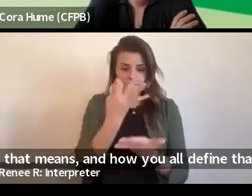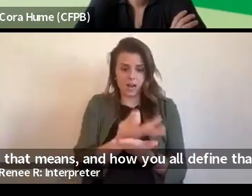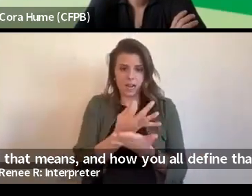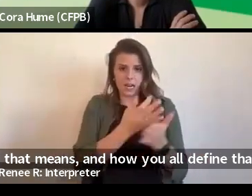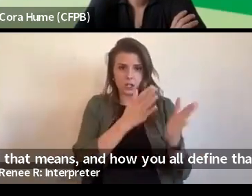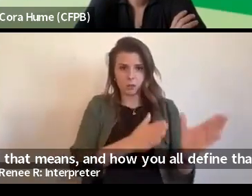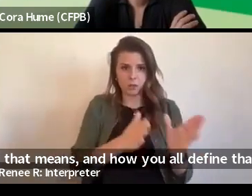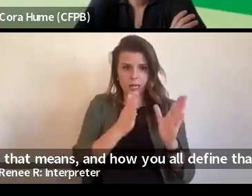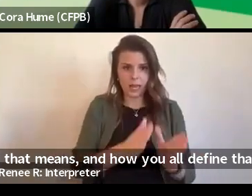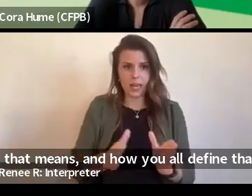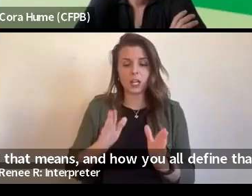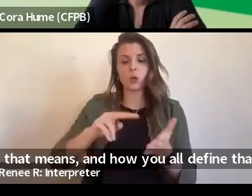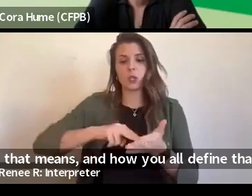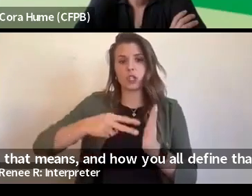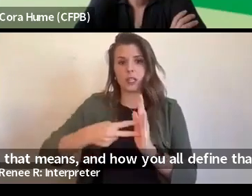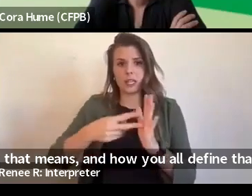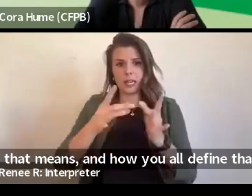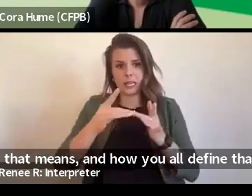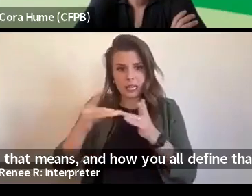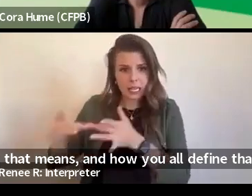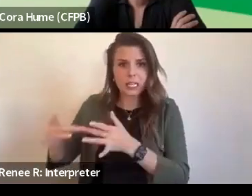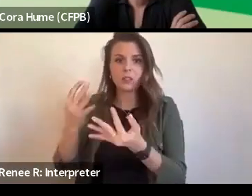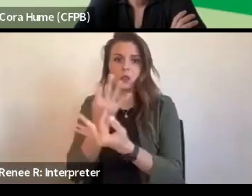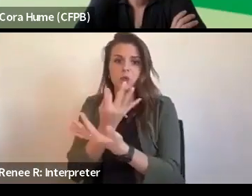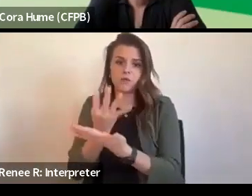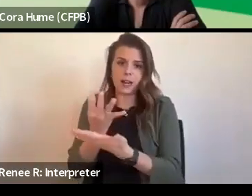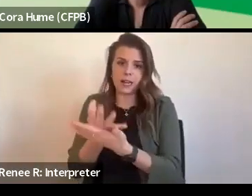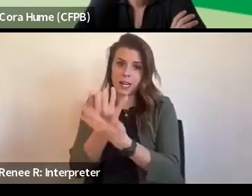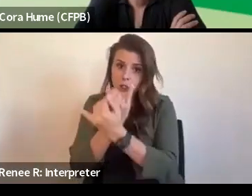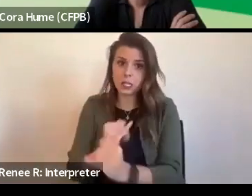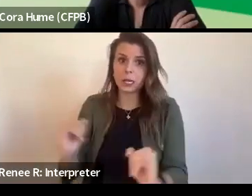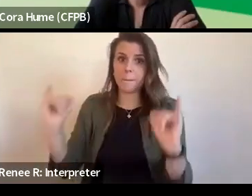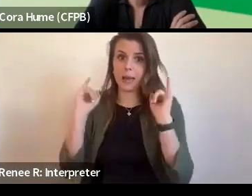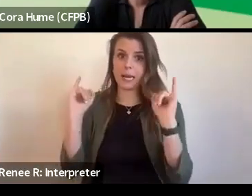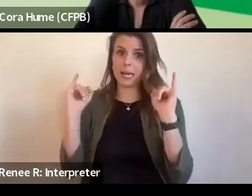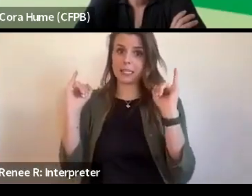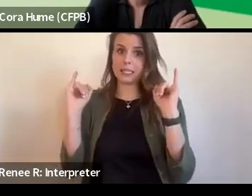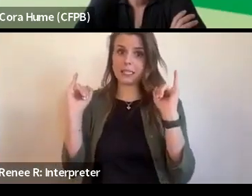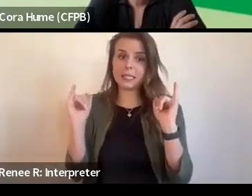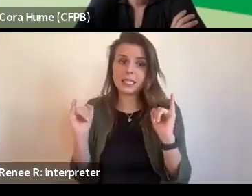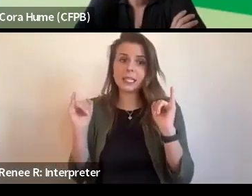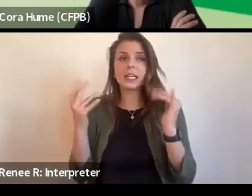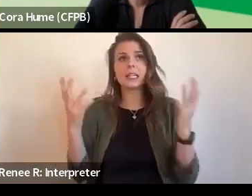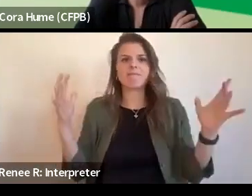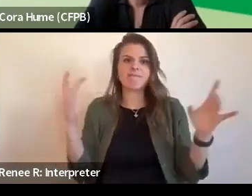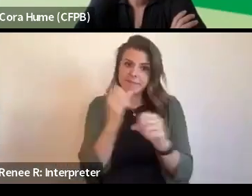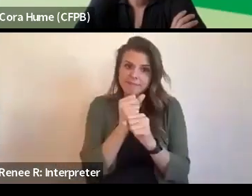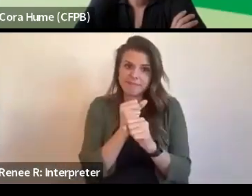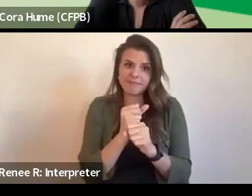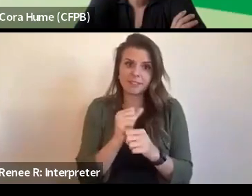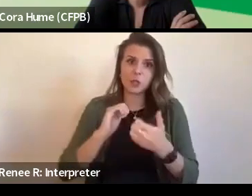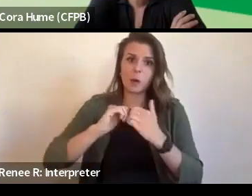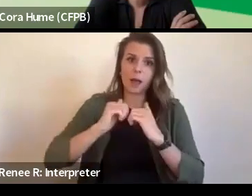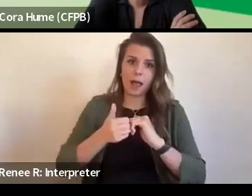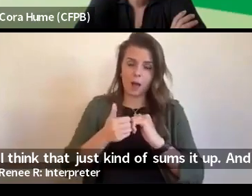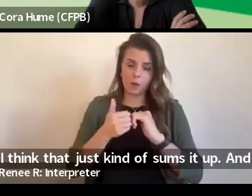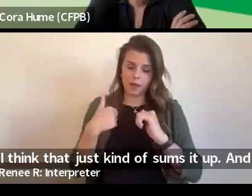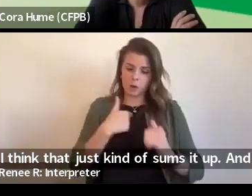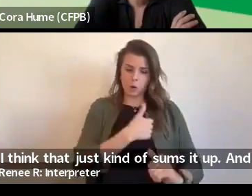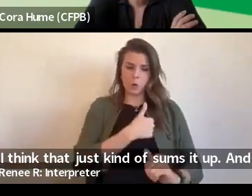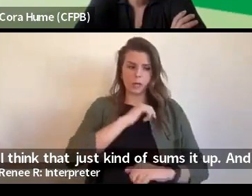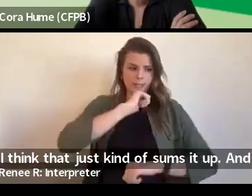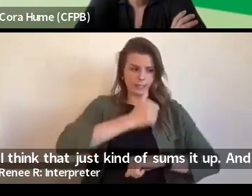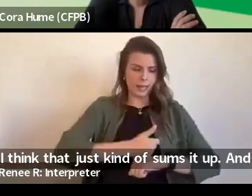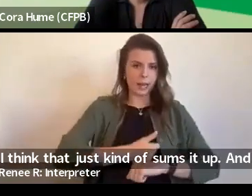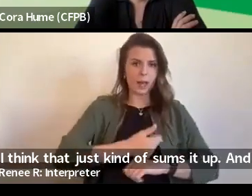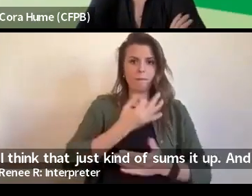to financial independence. And I and I think that just kind of sums it up. And so how do you make that happen? How